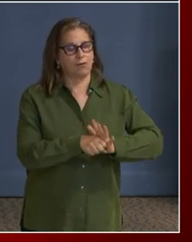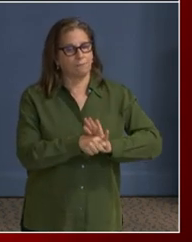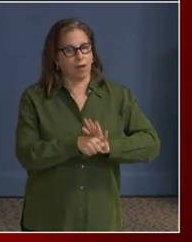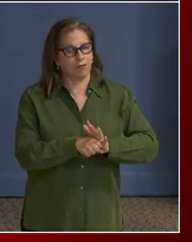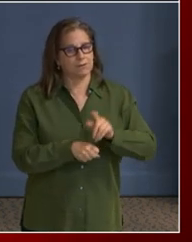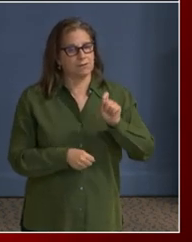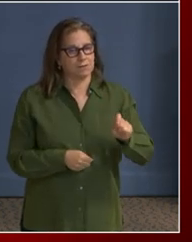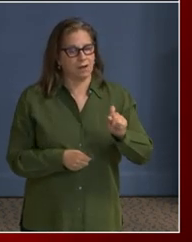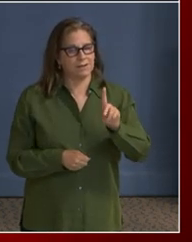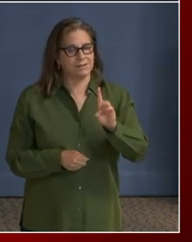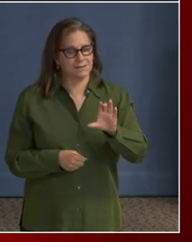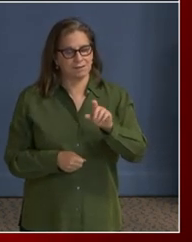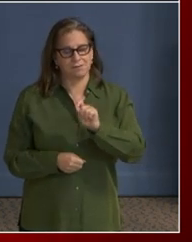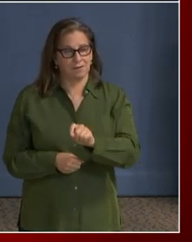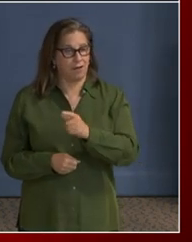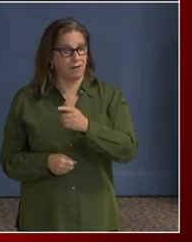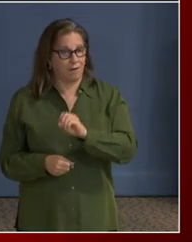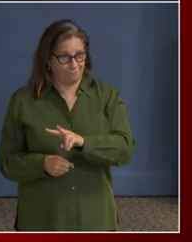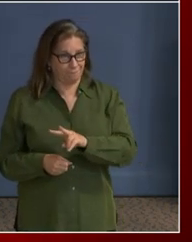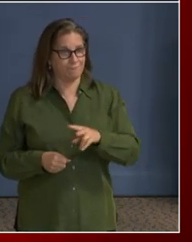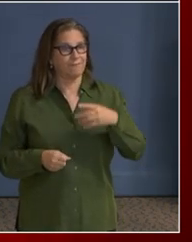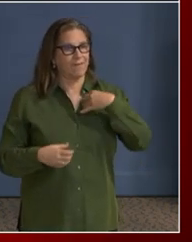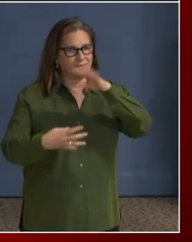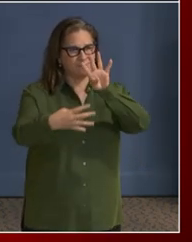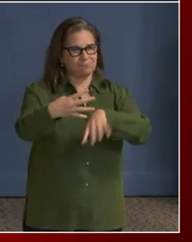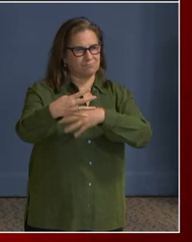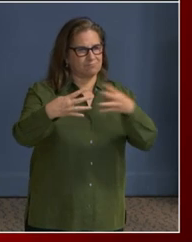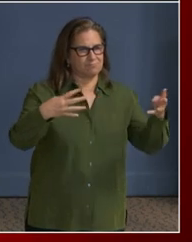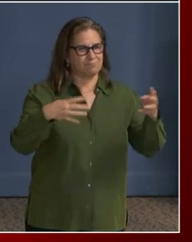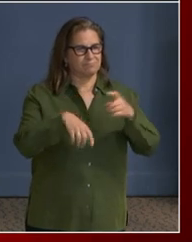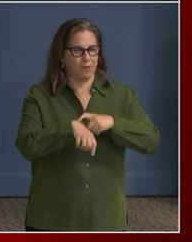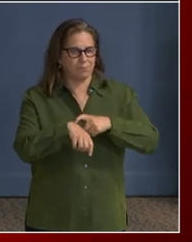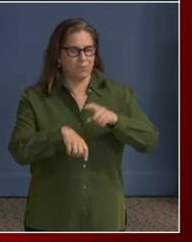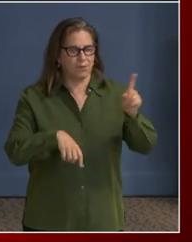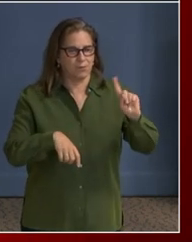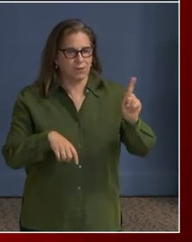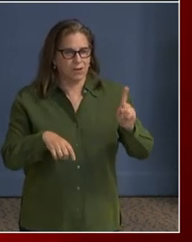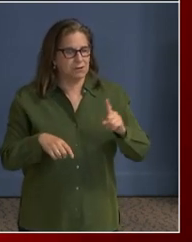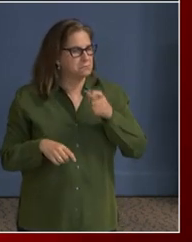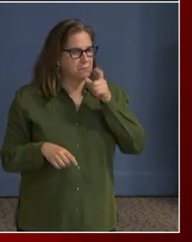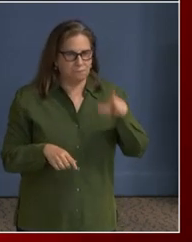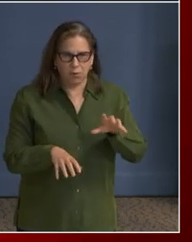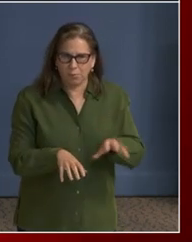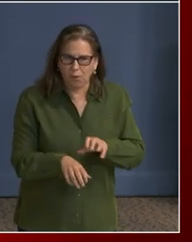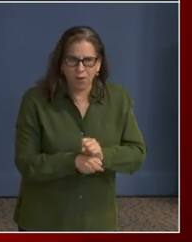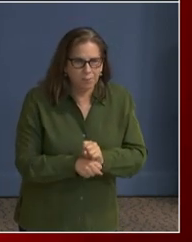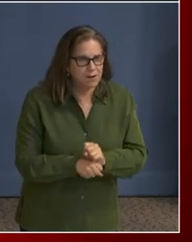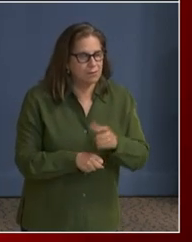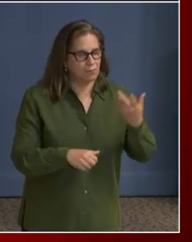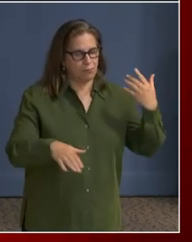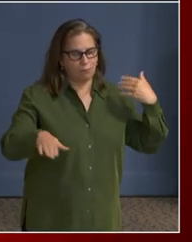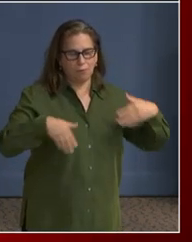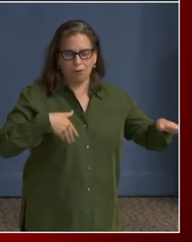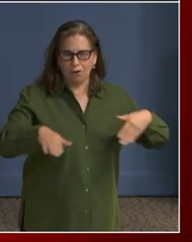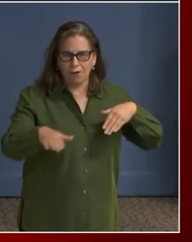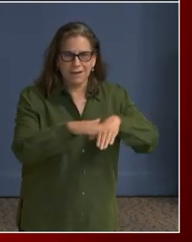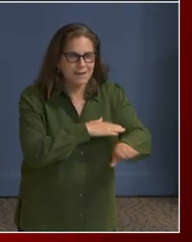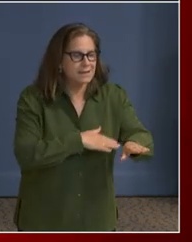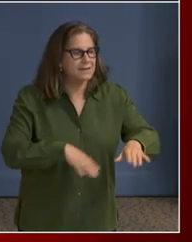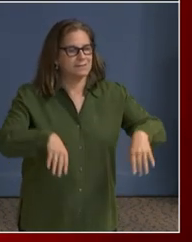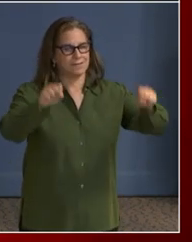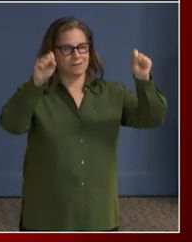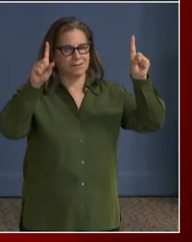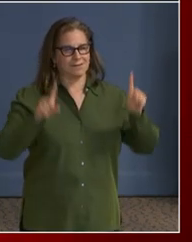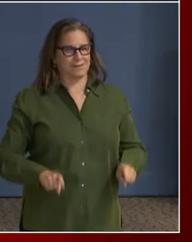coronavirus.dc.gov. And once again, you don't need an appointment, but you can save yourself some time at